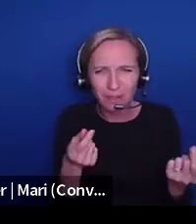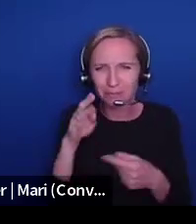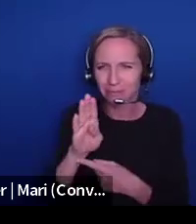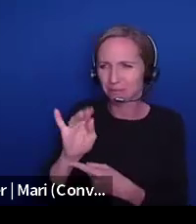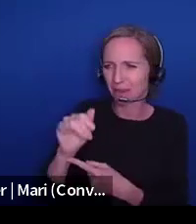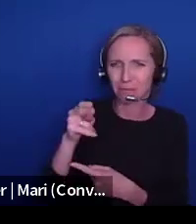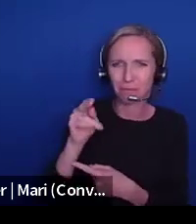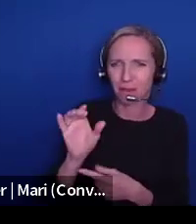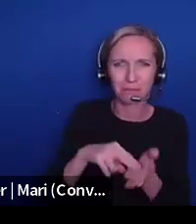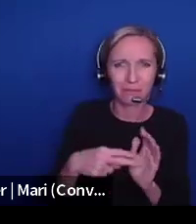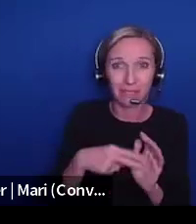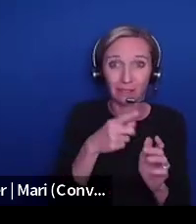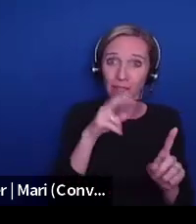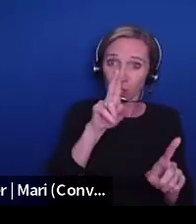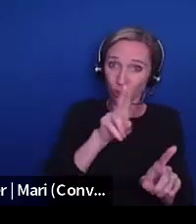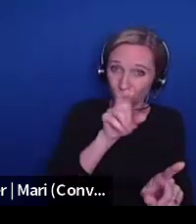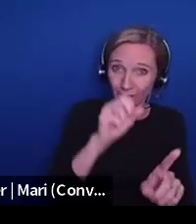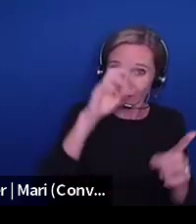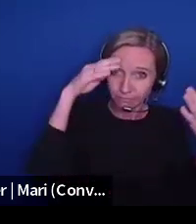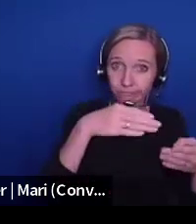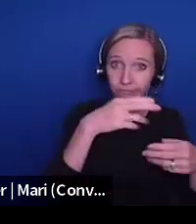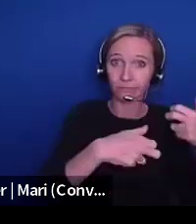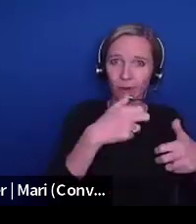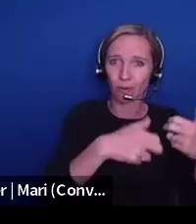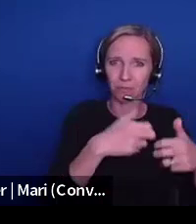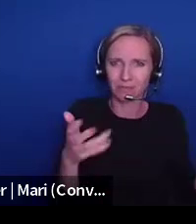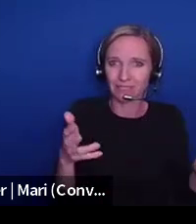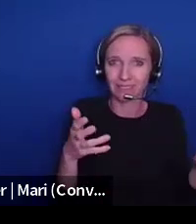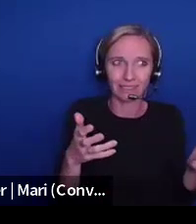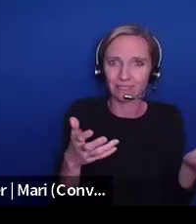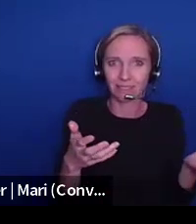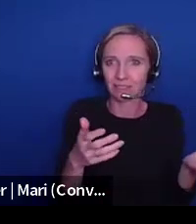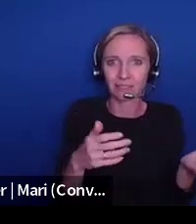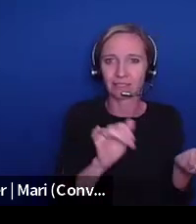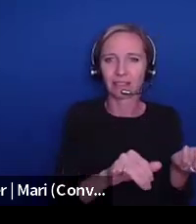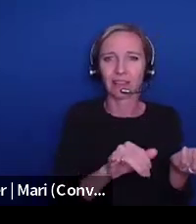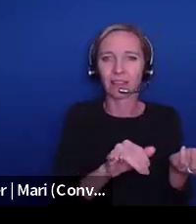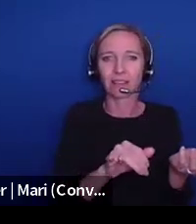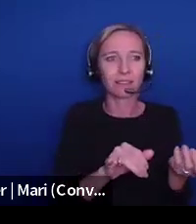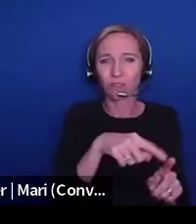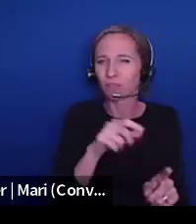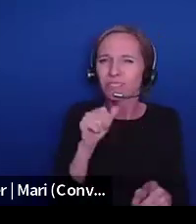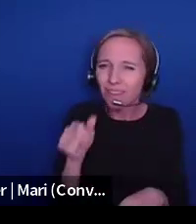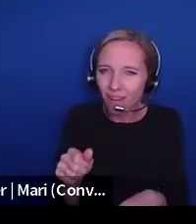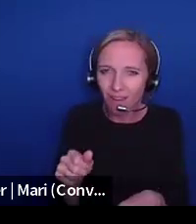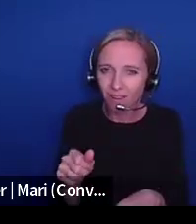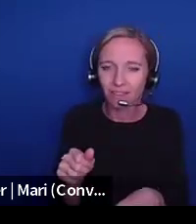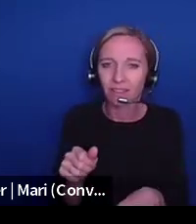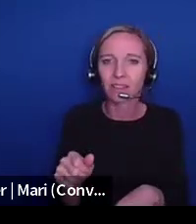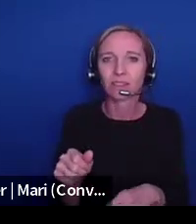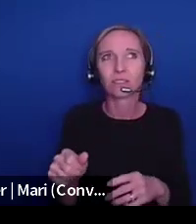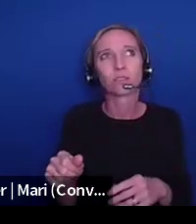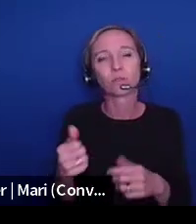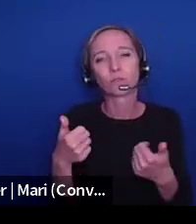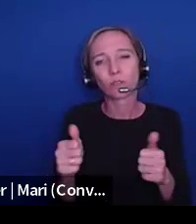know, work towards US focused like problems that people have, you know, and it's not like, and so I think like